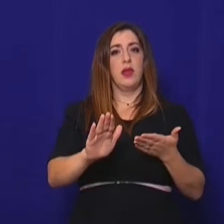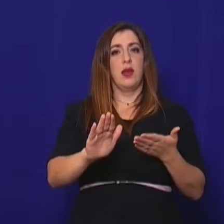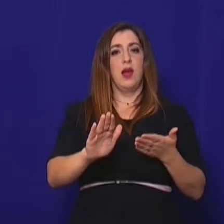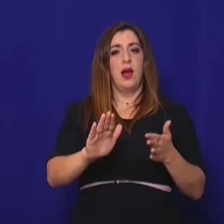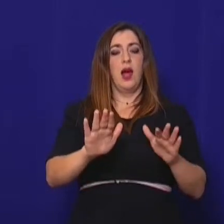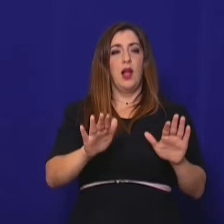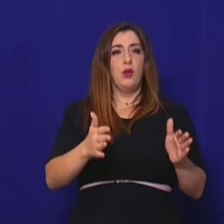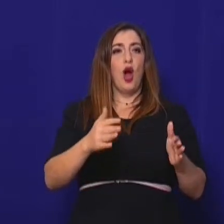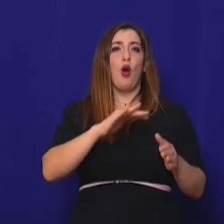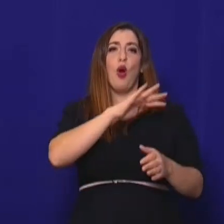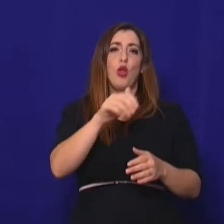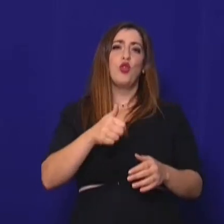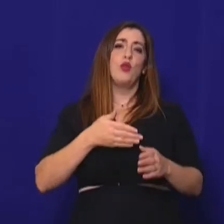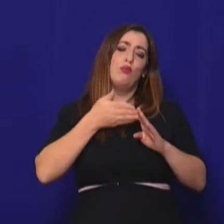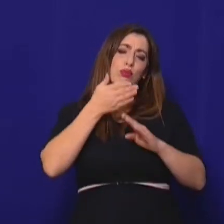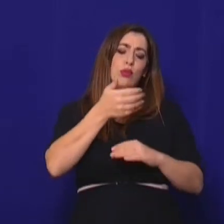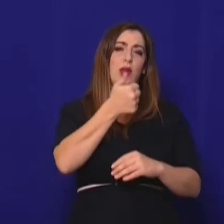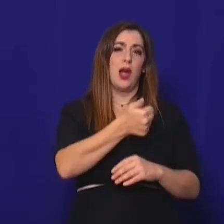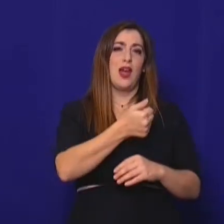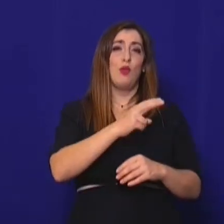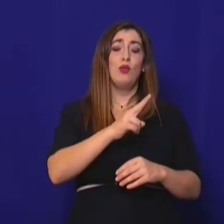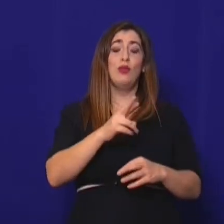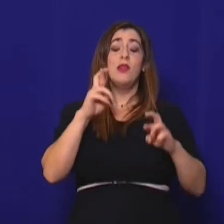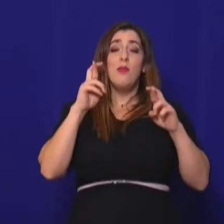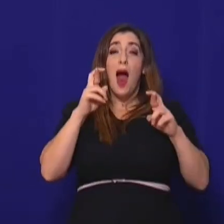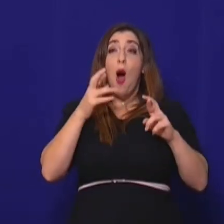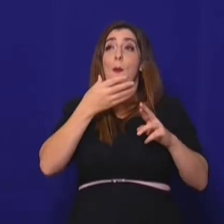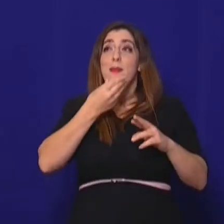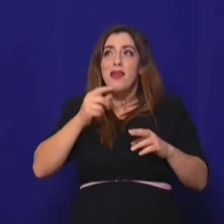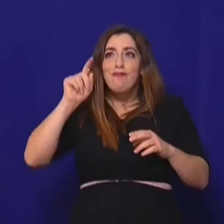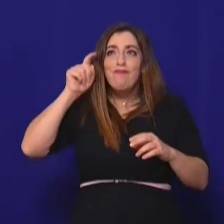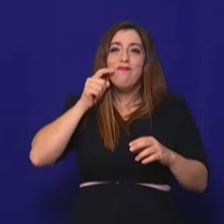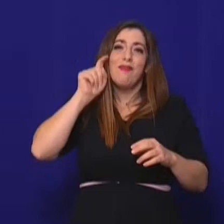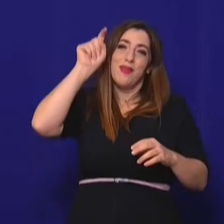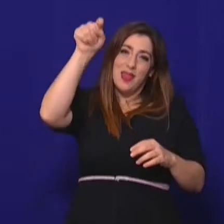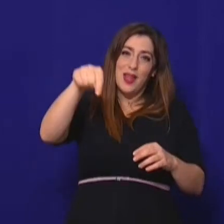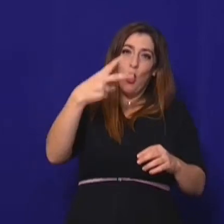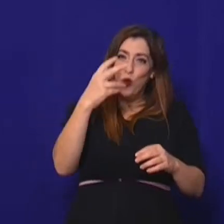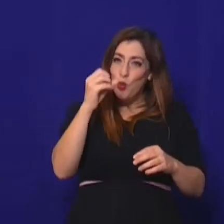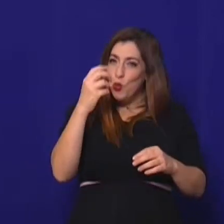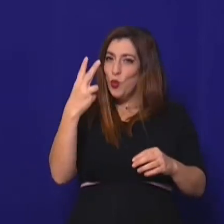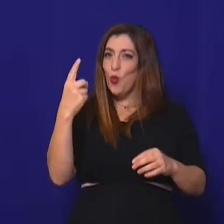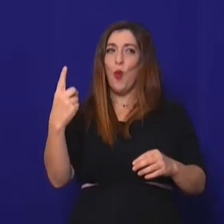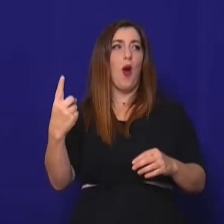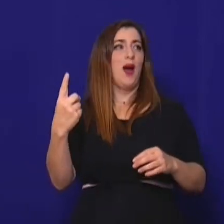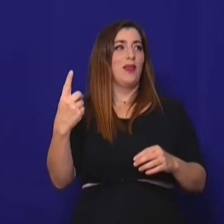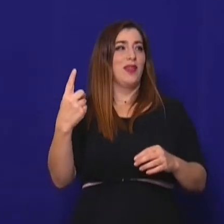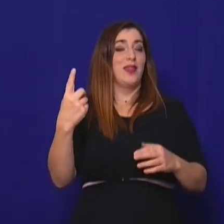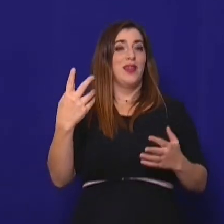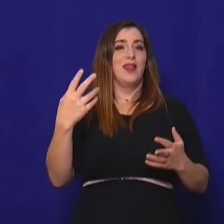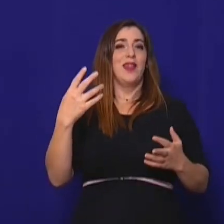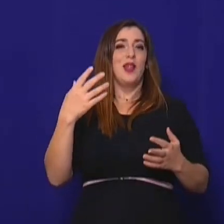nistgħu mbagħad ngawdu iktar lil dawk li huma qrib tagħna. Fuq il-miliet tiegħi